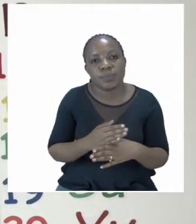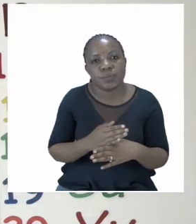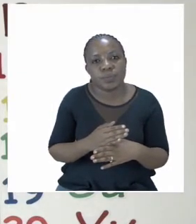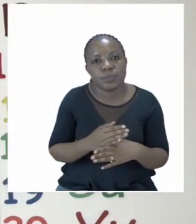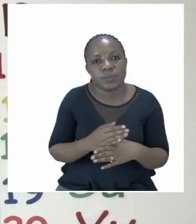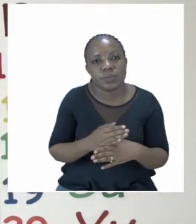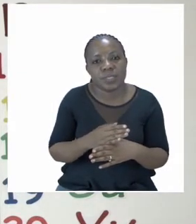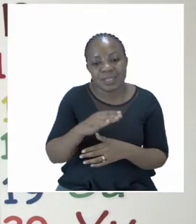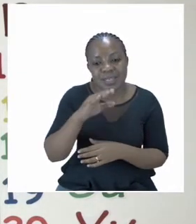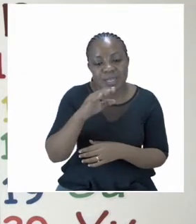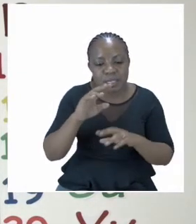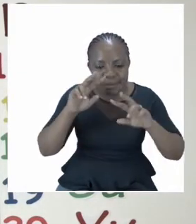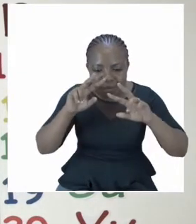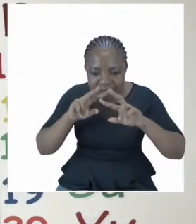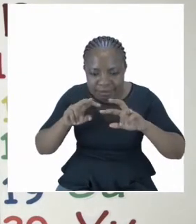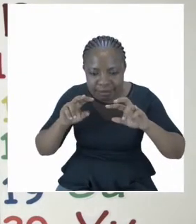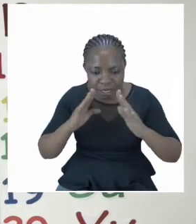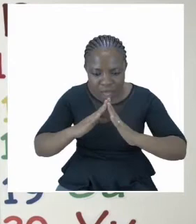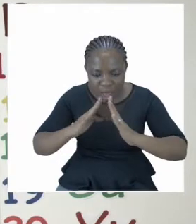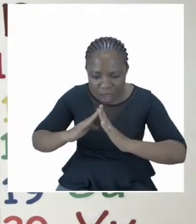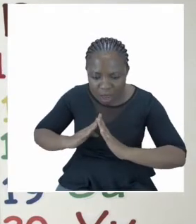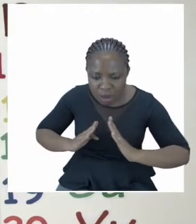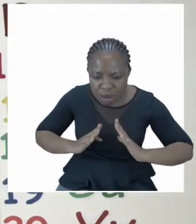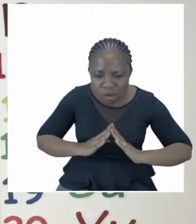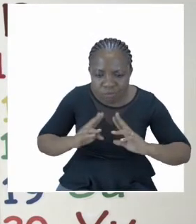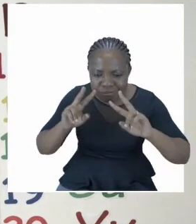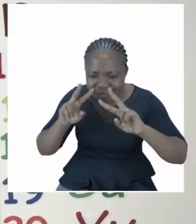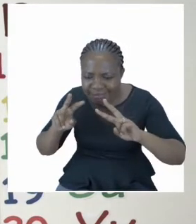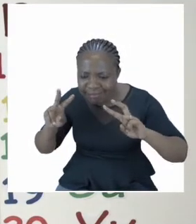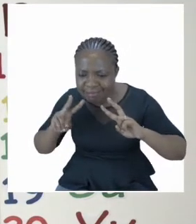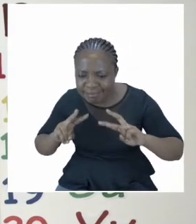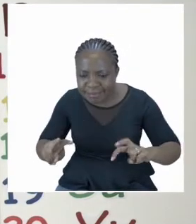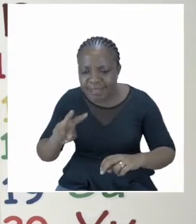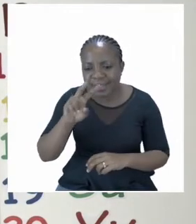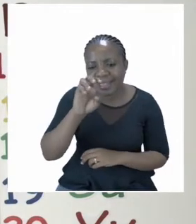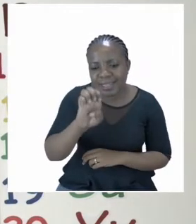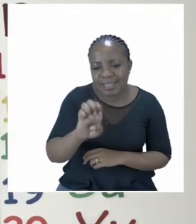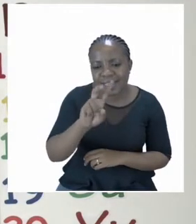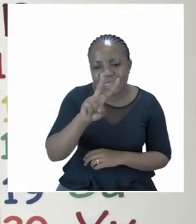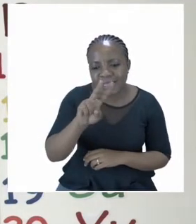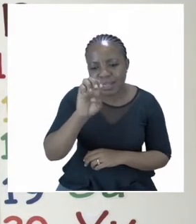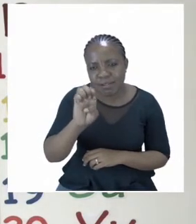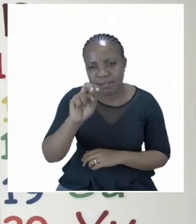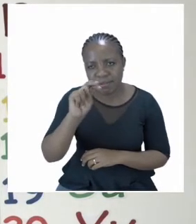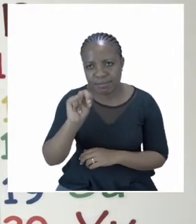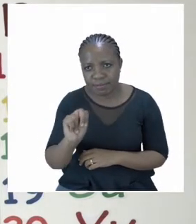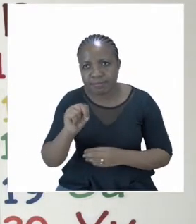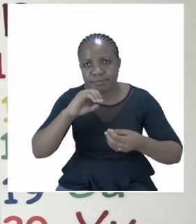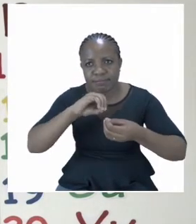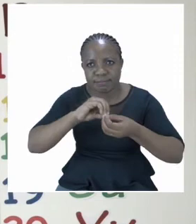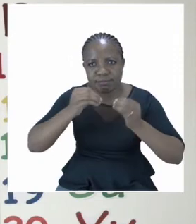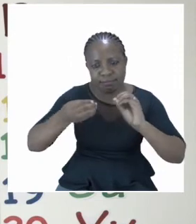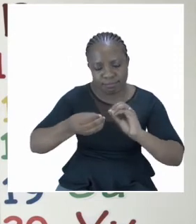even numbers. So we are looking for these numbers. I have a small example on my